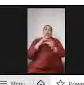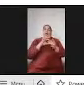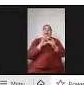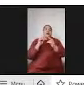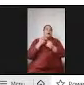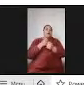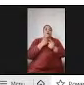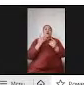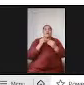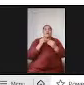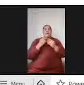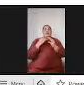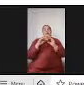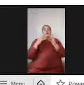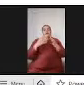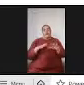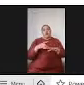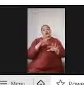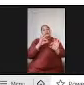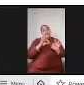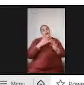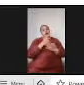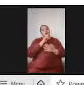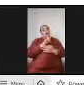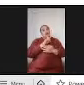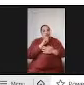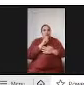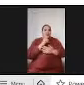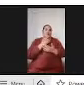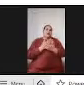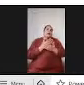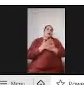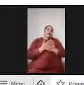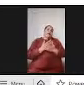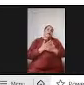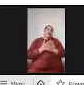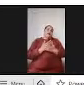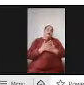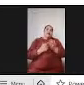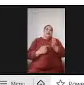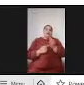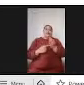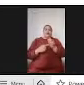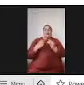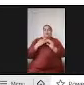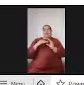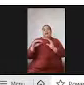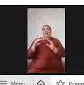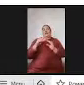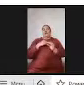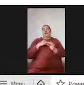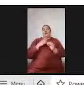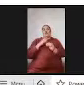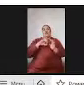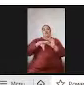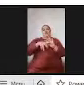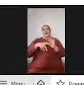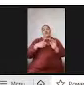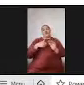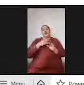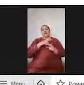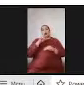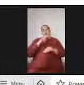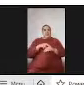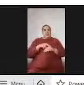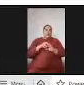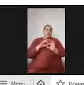members so that we can use that to digitally send throughout the province so that we don't have to put